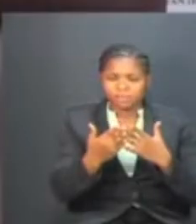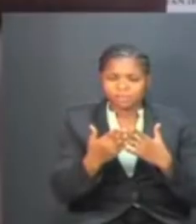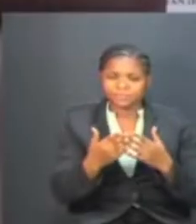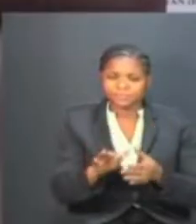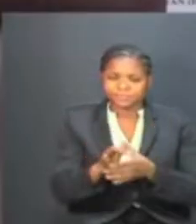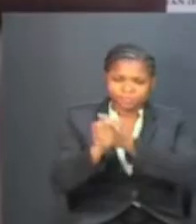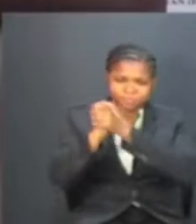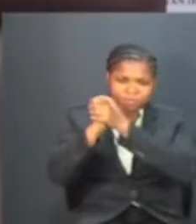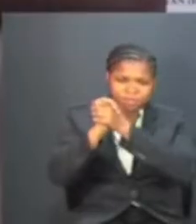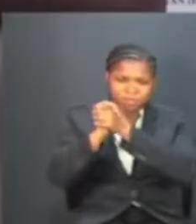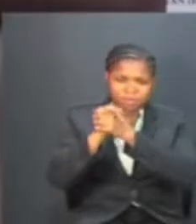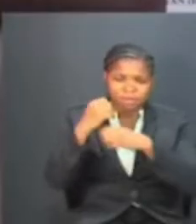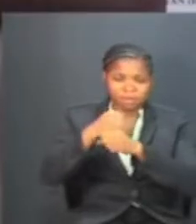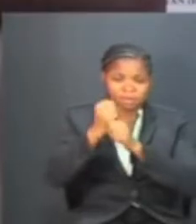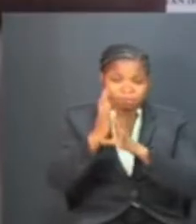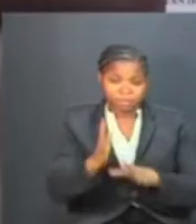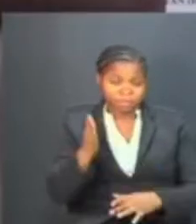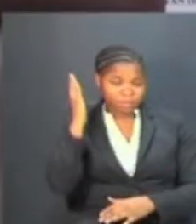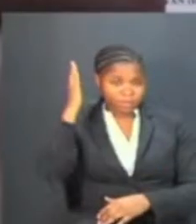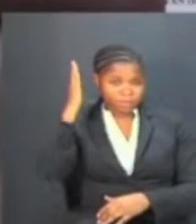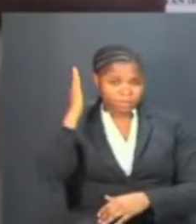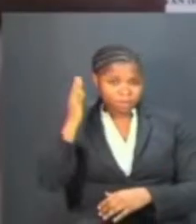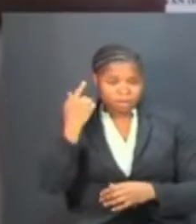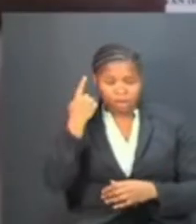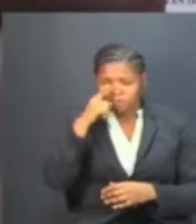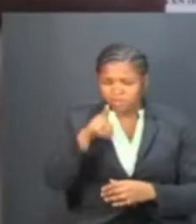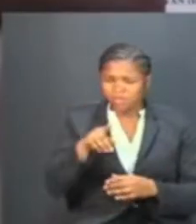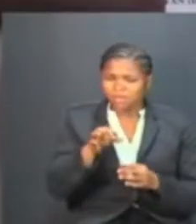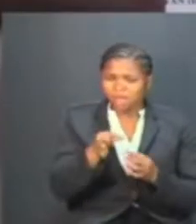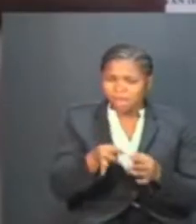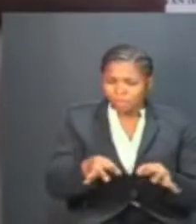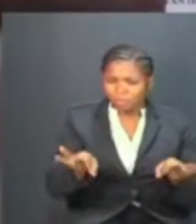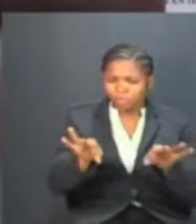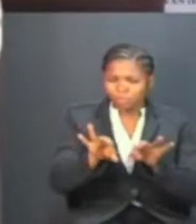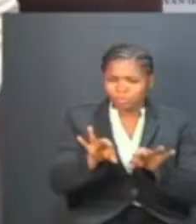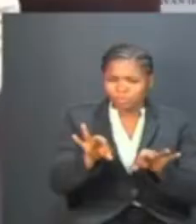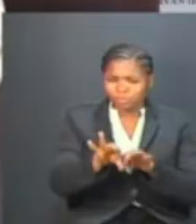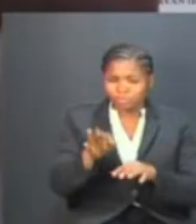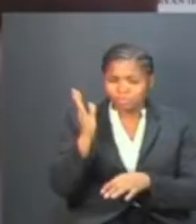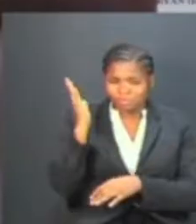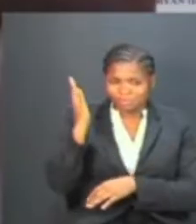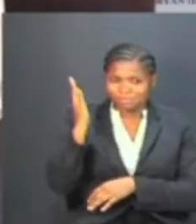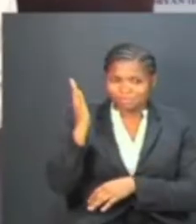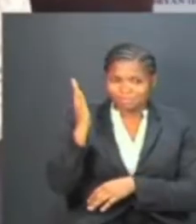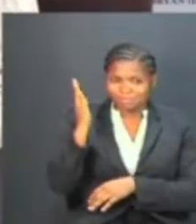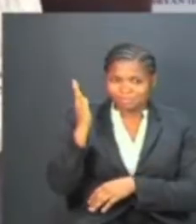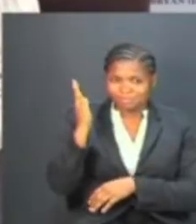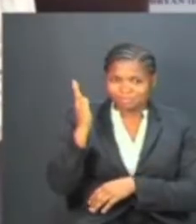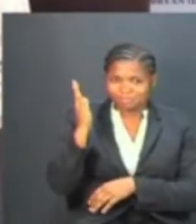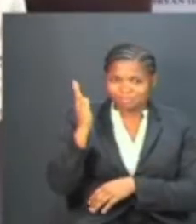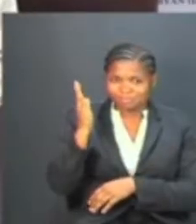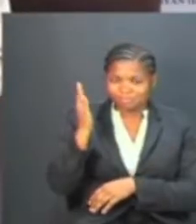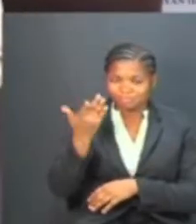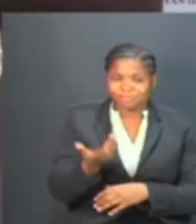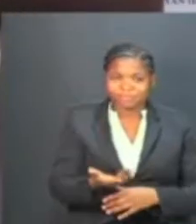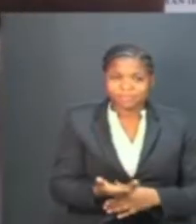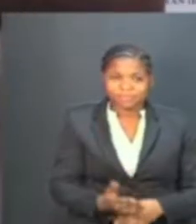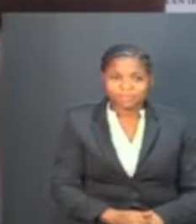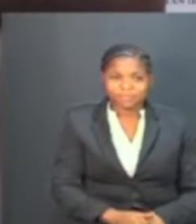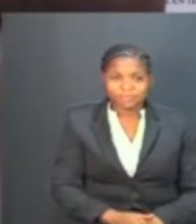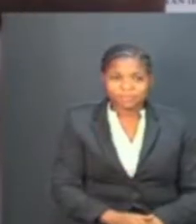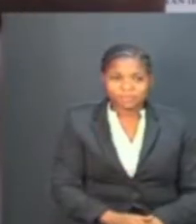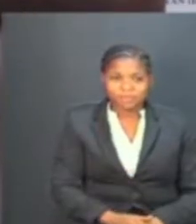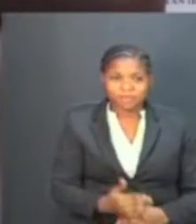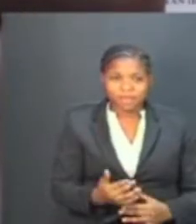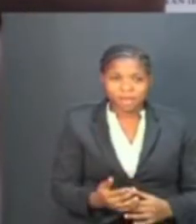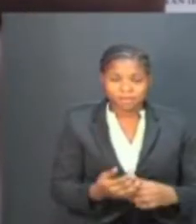statement for this important statement. Mr. Speaker, the president call